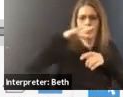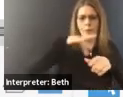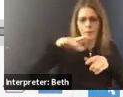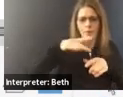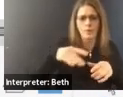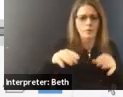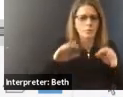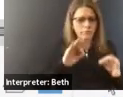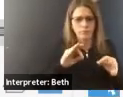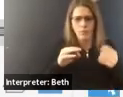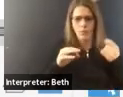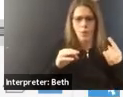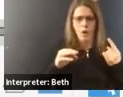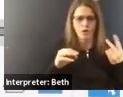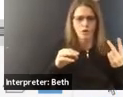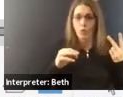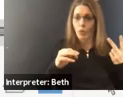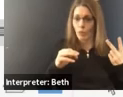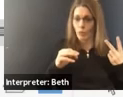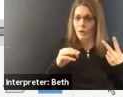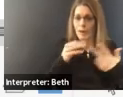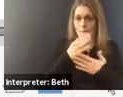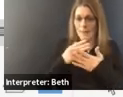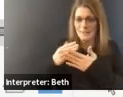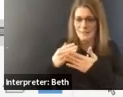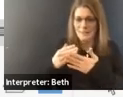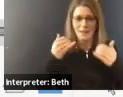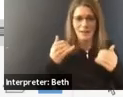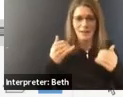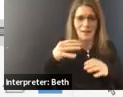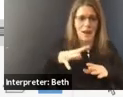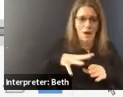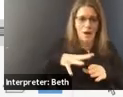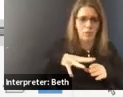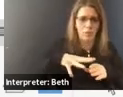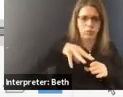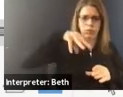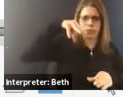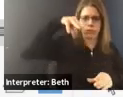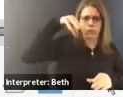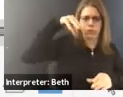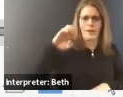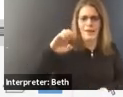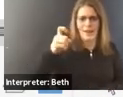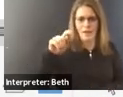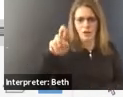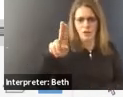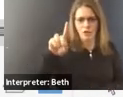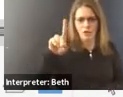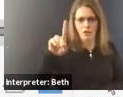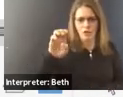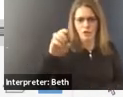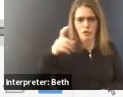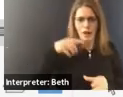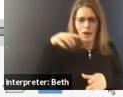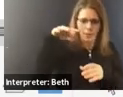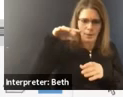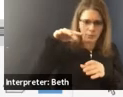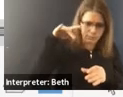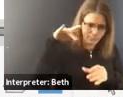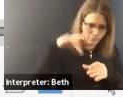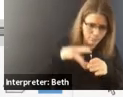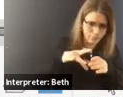1, 2, 3 pieces. I'm going to go ahead and say extrude, and I'll go in there and I'll grab that bottom profile